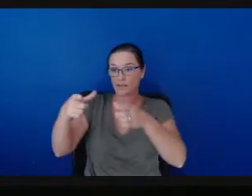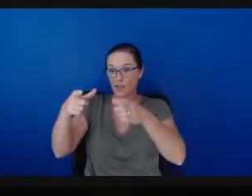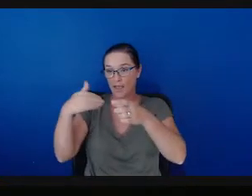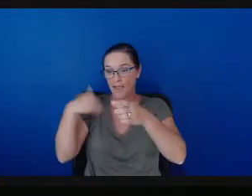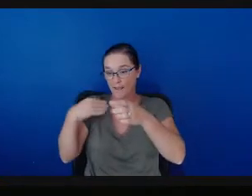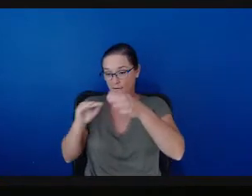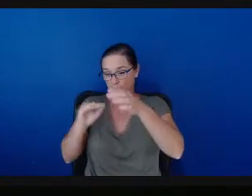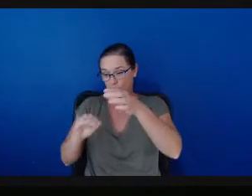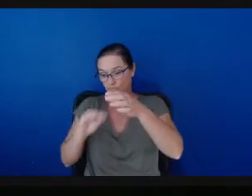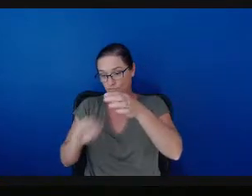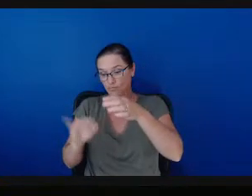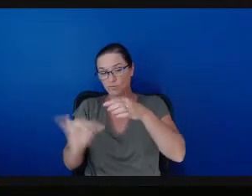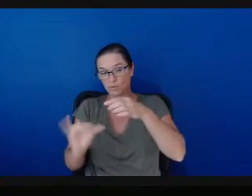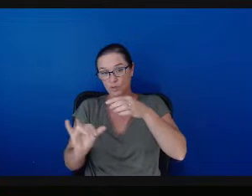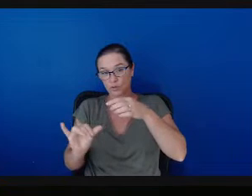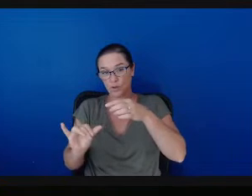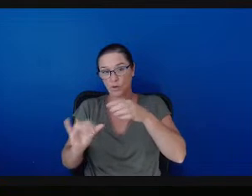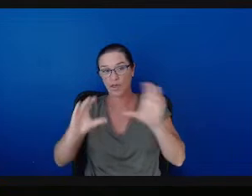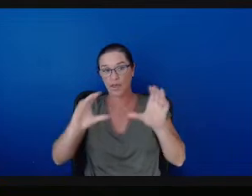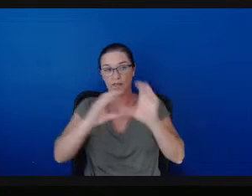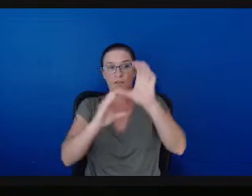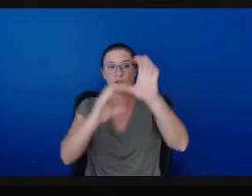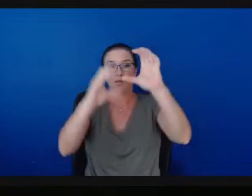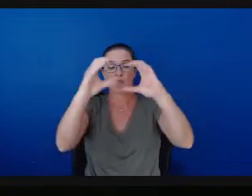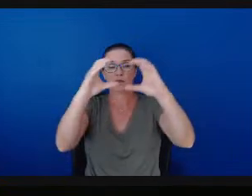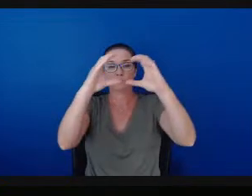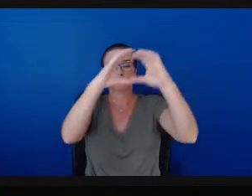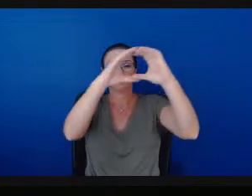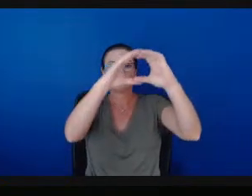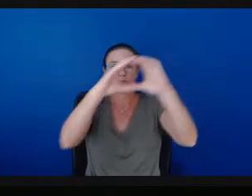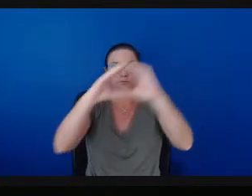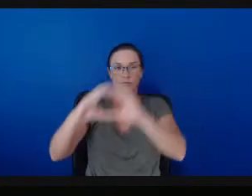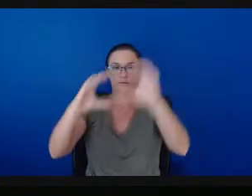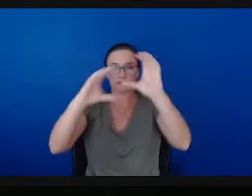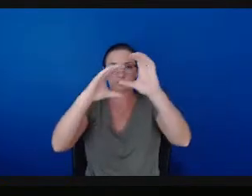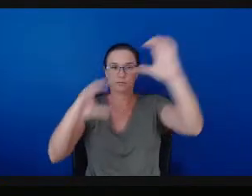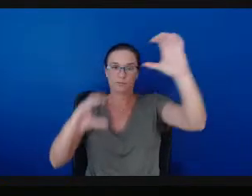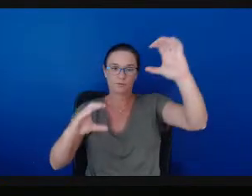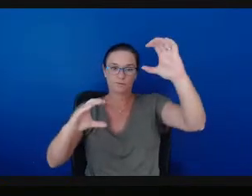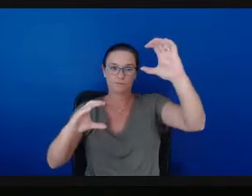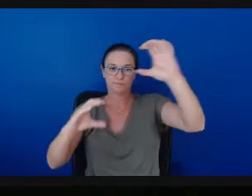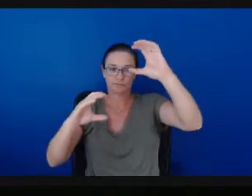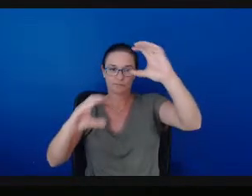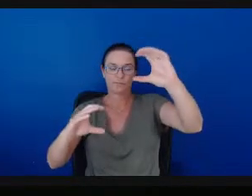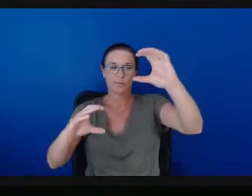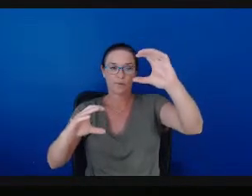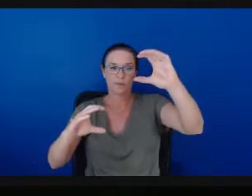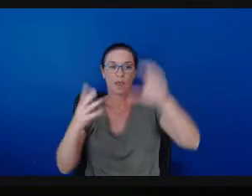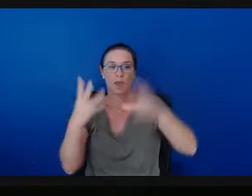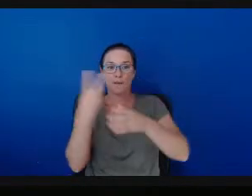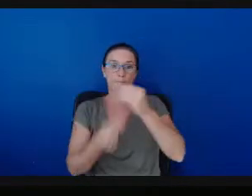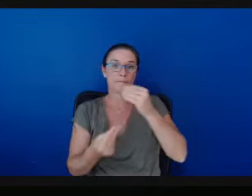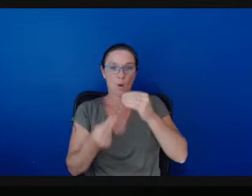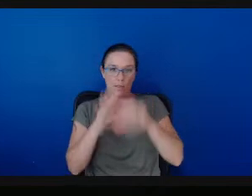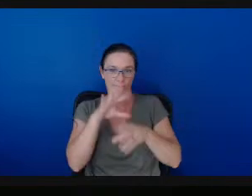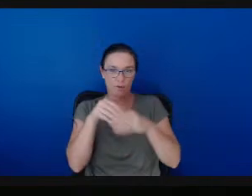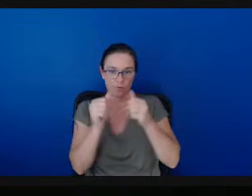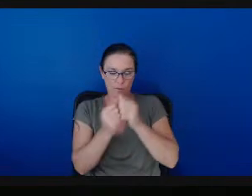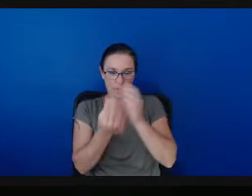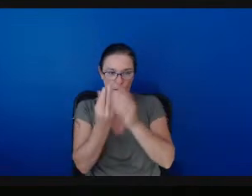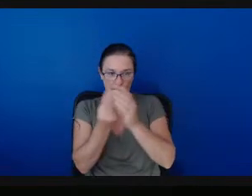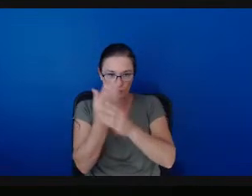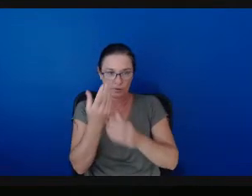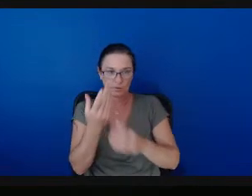of the pit, and a deeper one offset to the south that's much larger. So they're both in play. We've discussed that previously, and